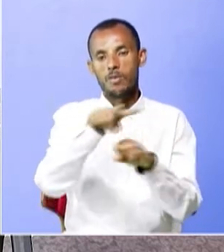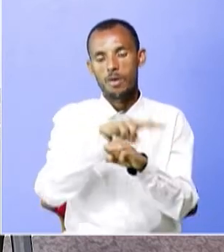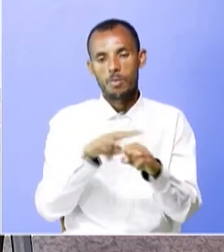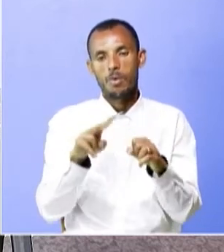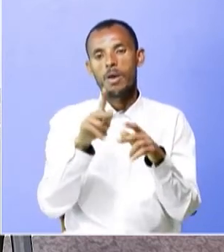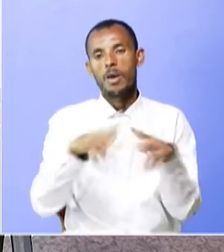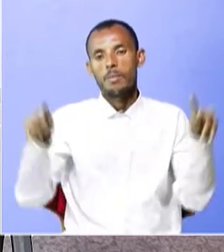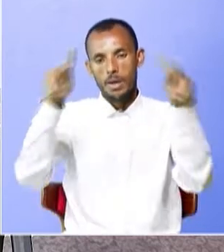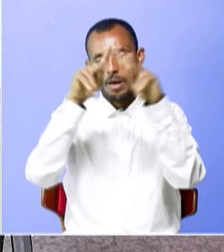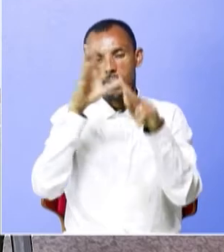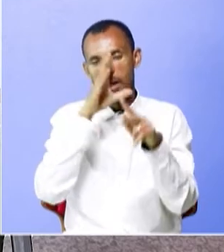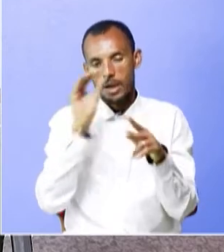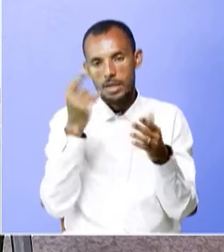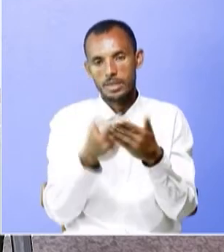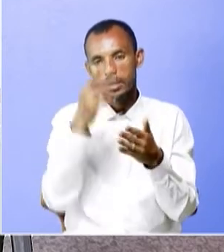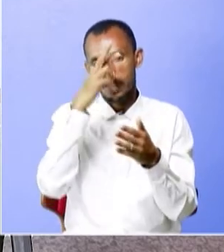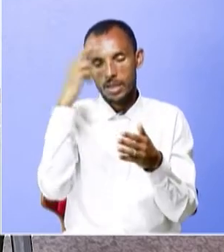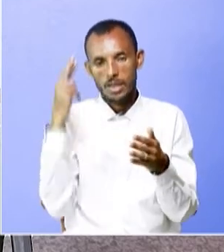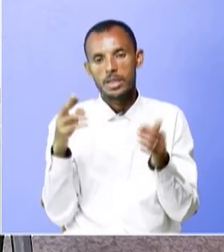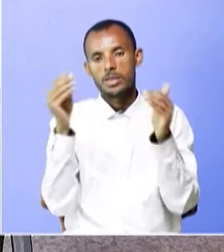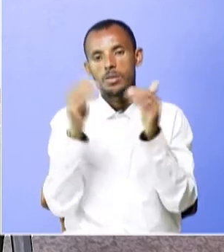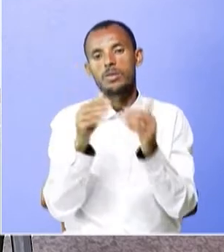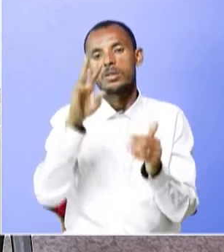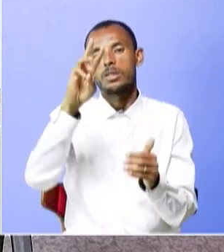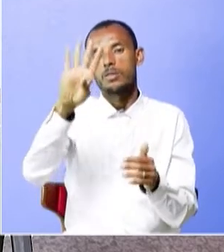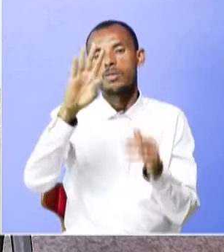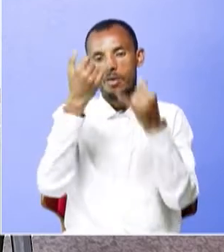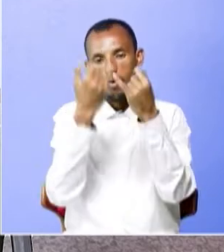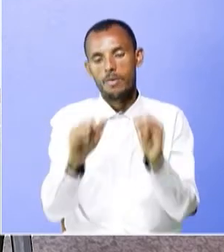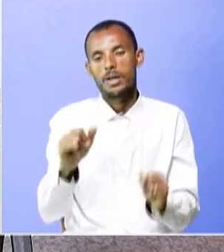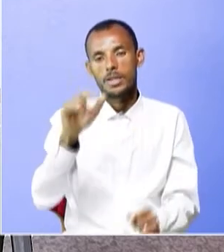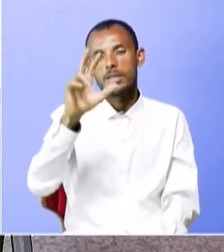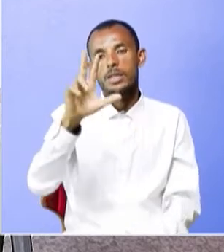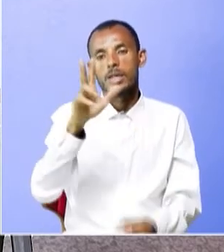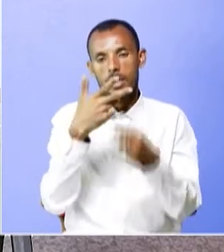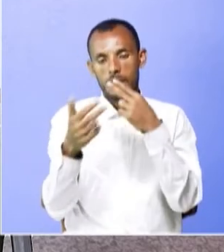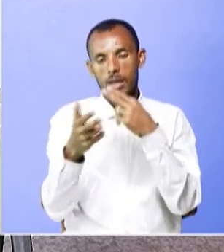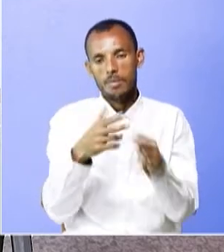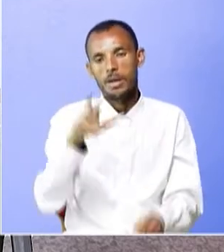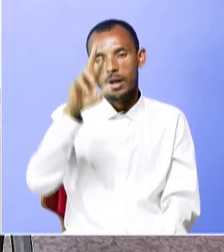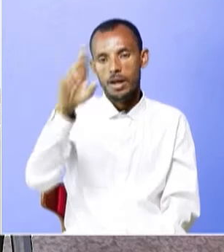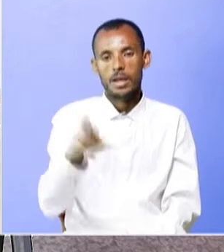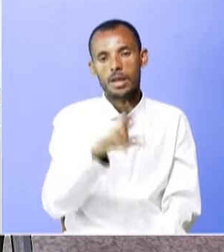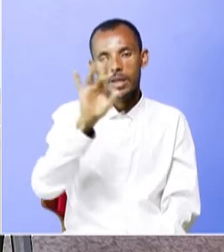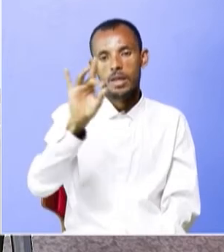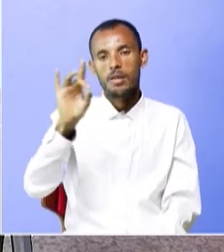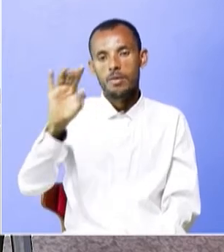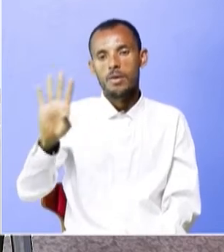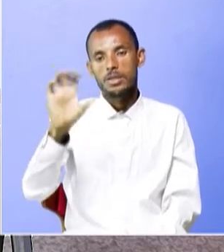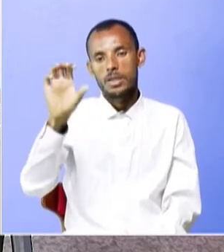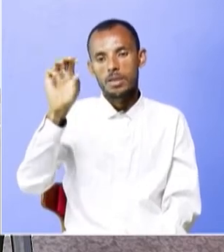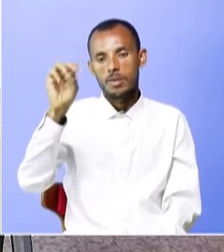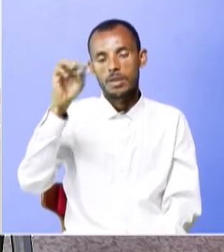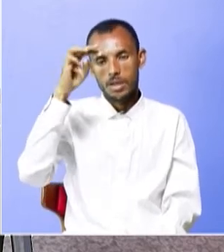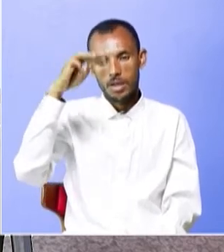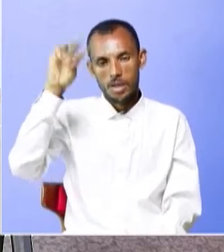a pyramid, in this case becomes 64 over 3 times radical 84 centimeter